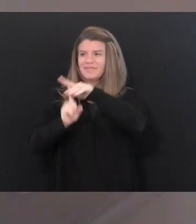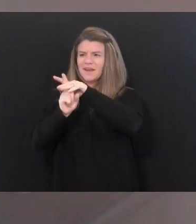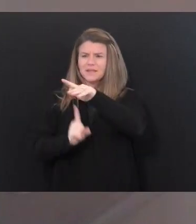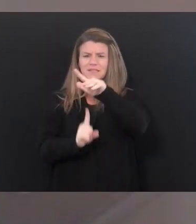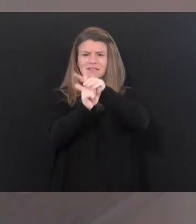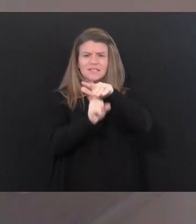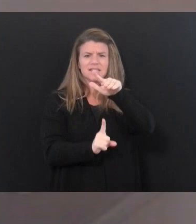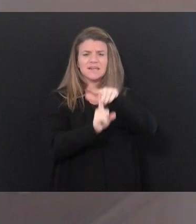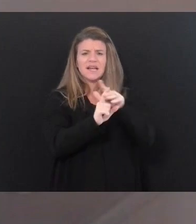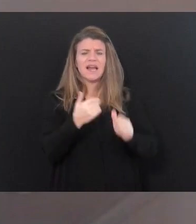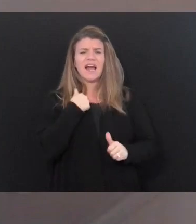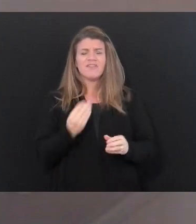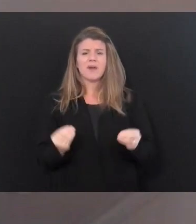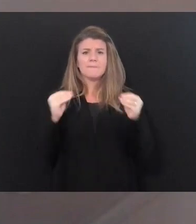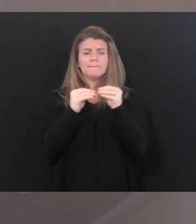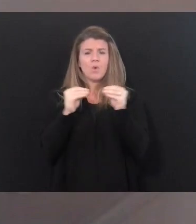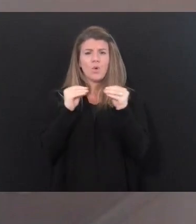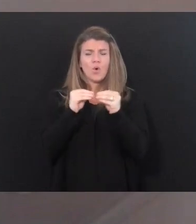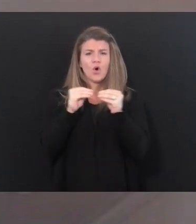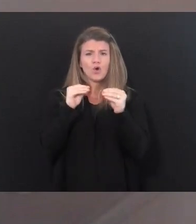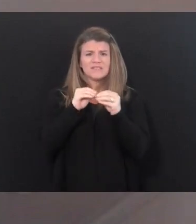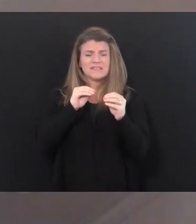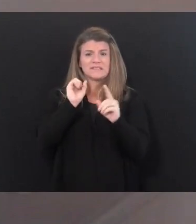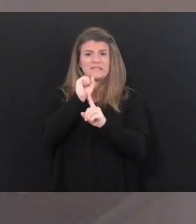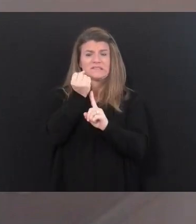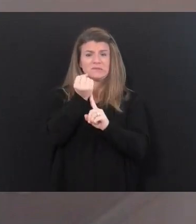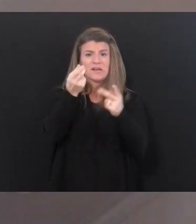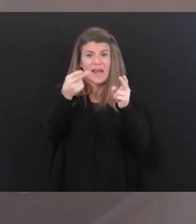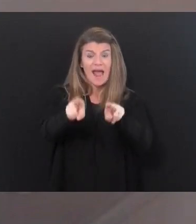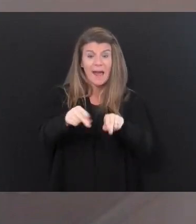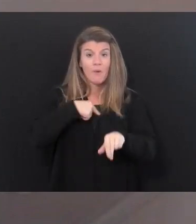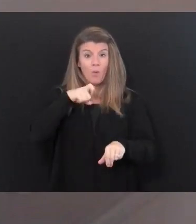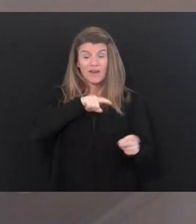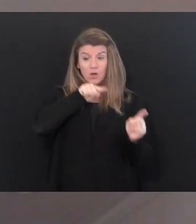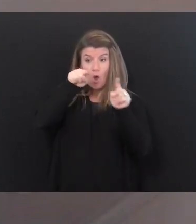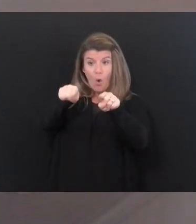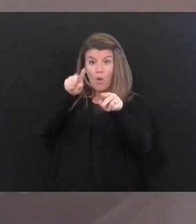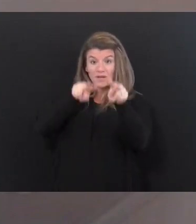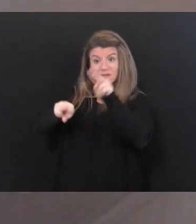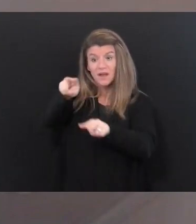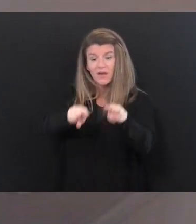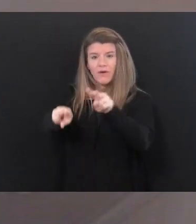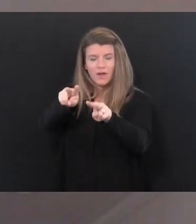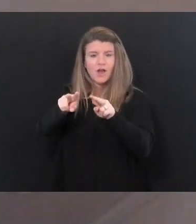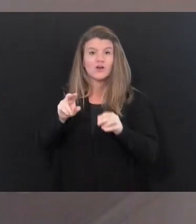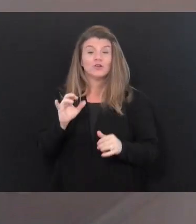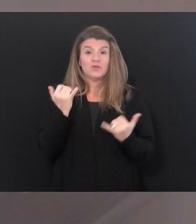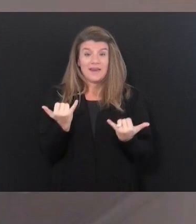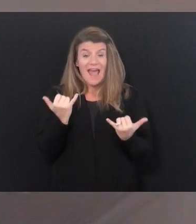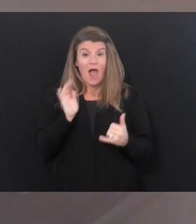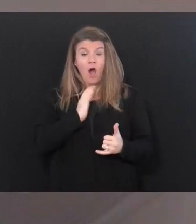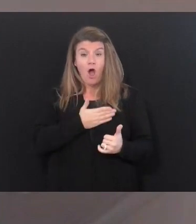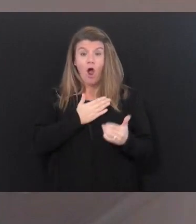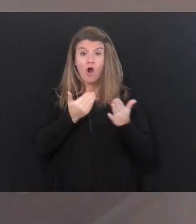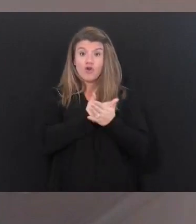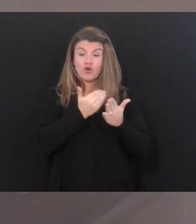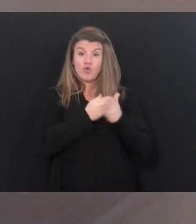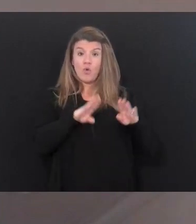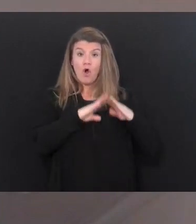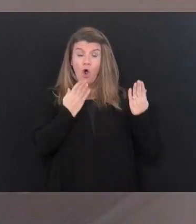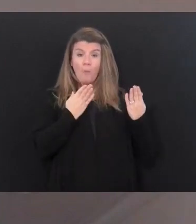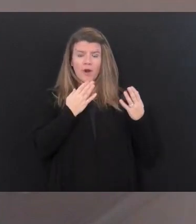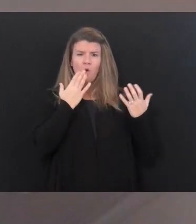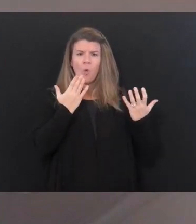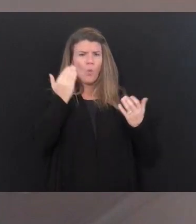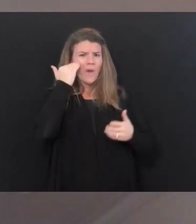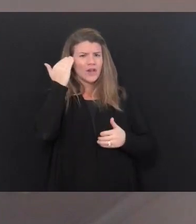bit higher flame that we need to respond to, similarly, as we unroll this program, we know parts of our state may have more